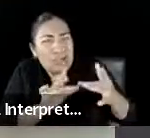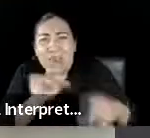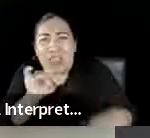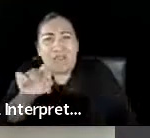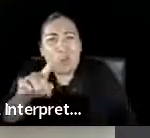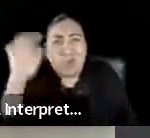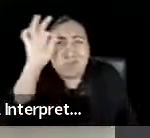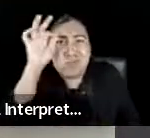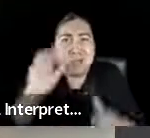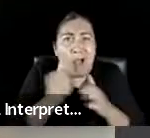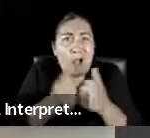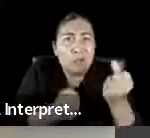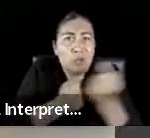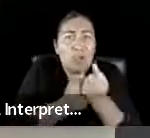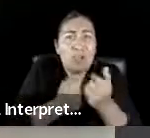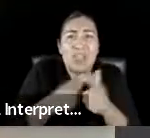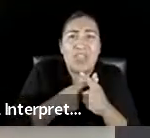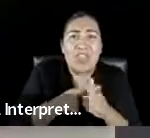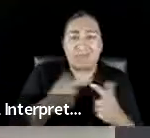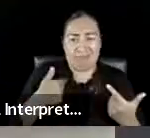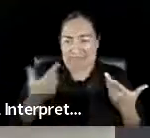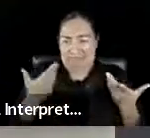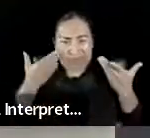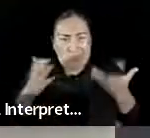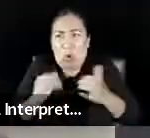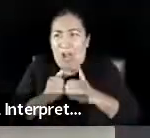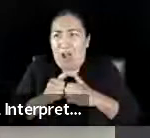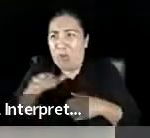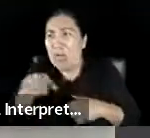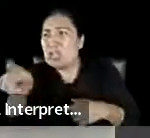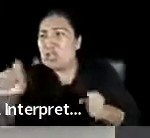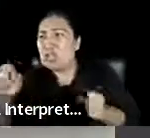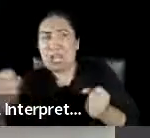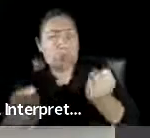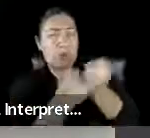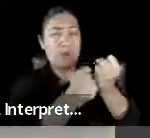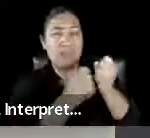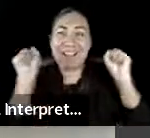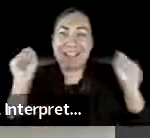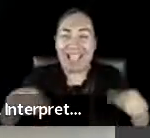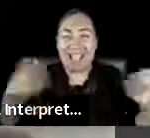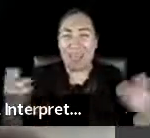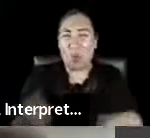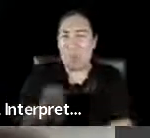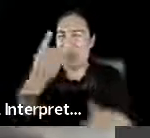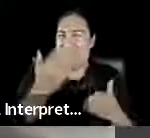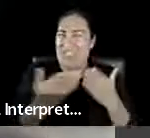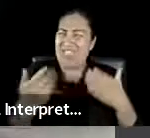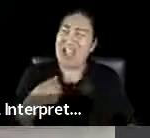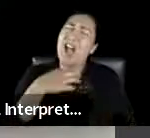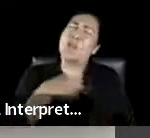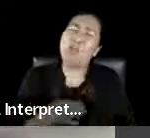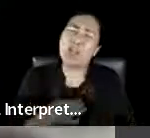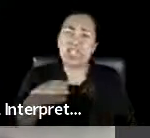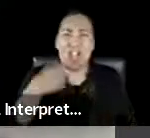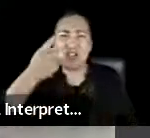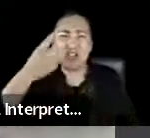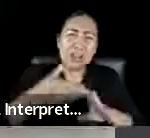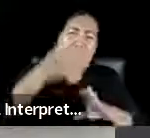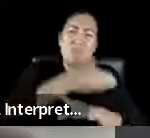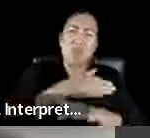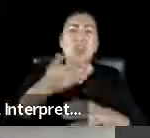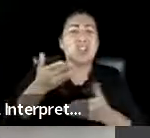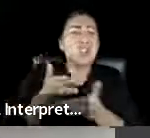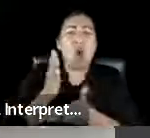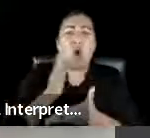to ask somebody else to support them. You know, one of the things that I do wish that I would have understood earlier is that it's okay to